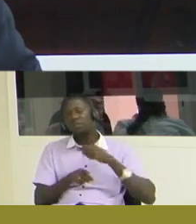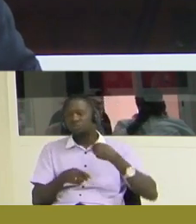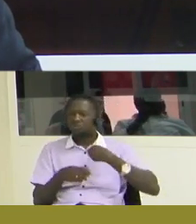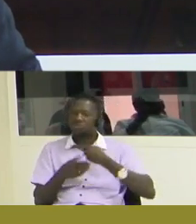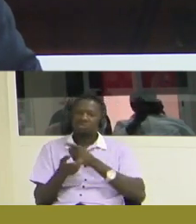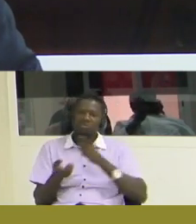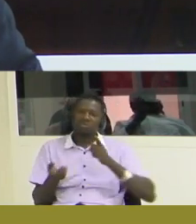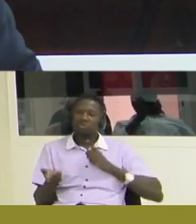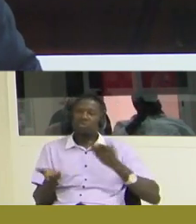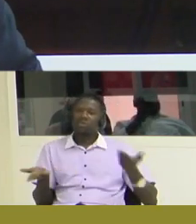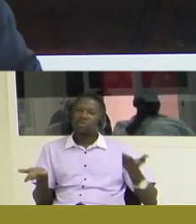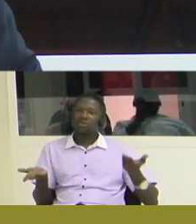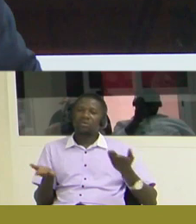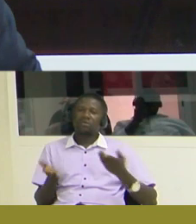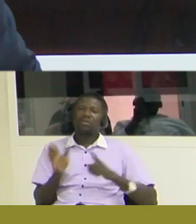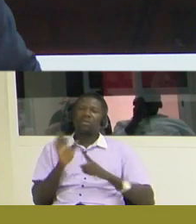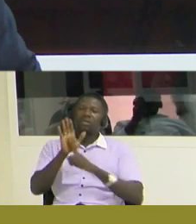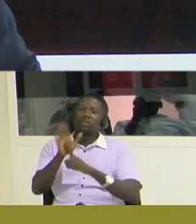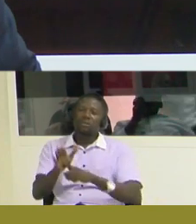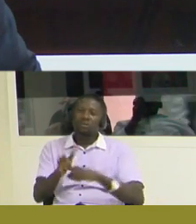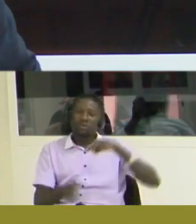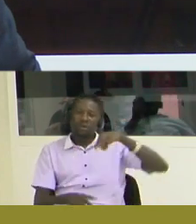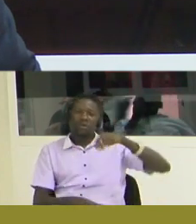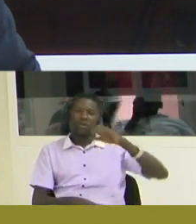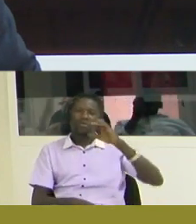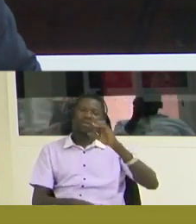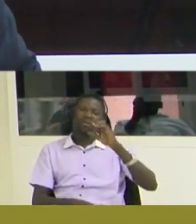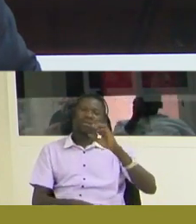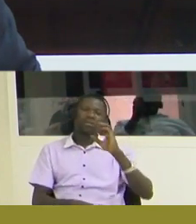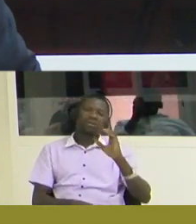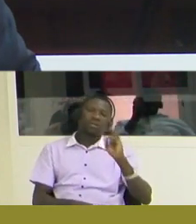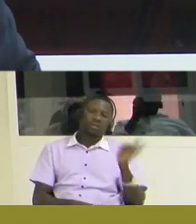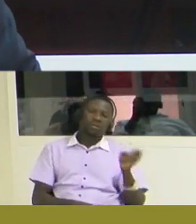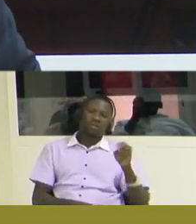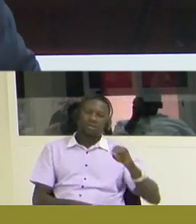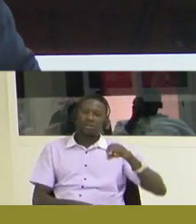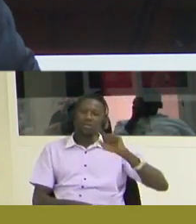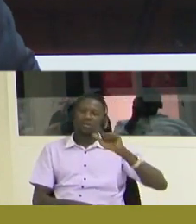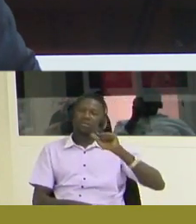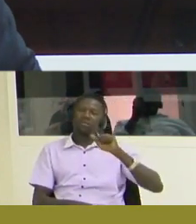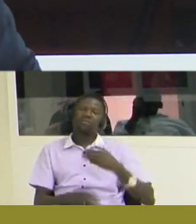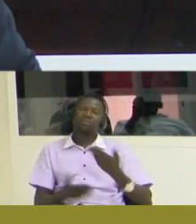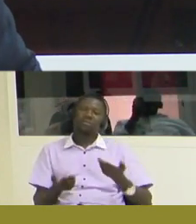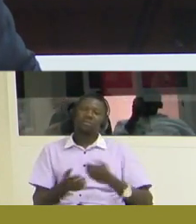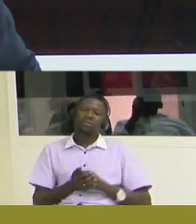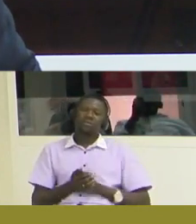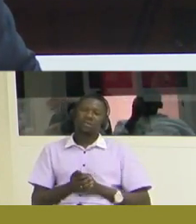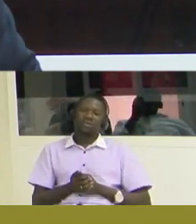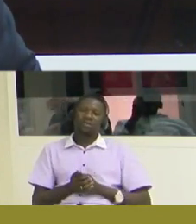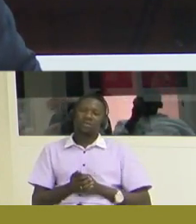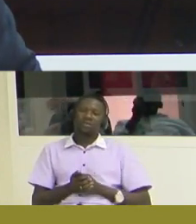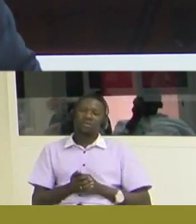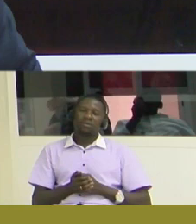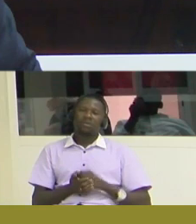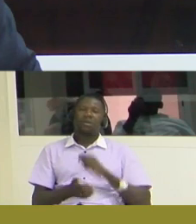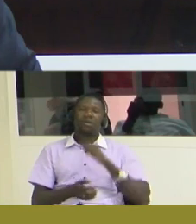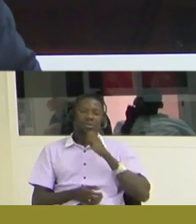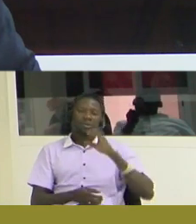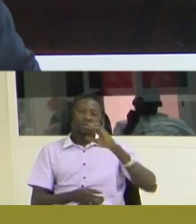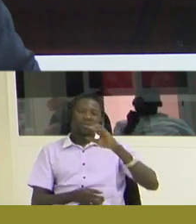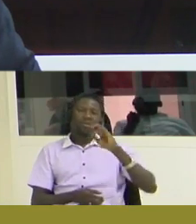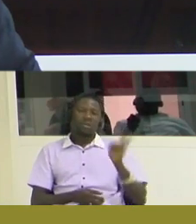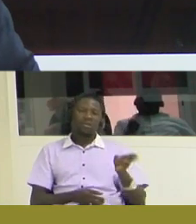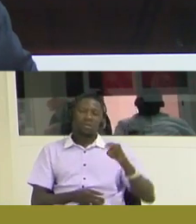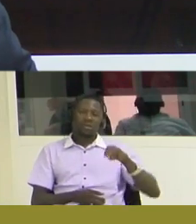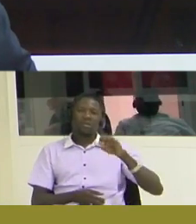to rose Massey MC champ people like MGM MGM nowand I am